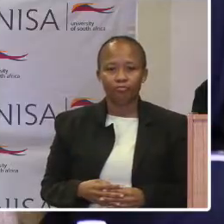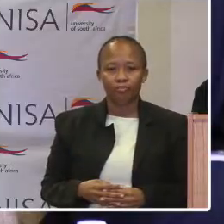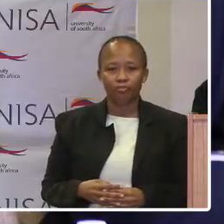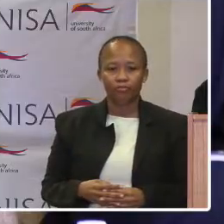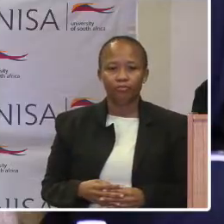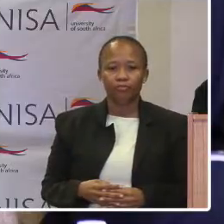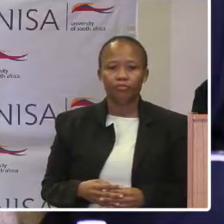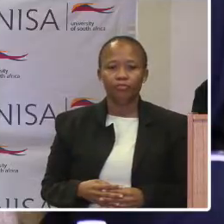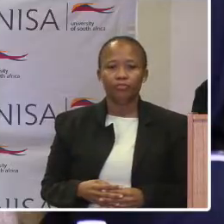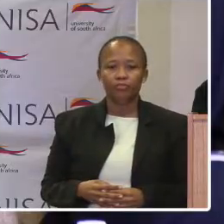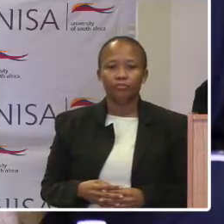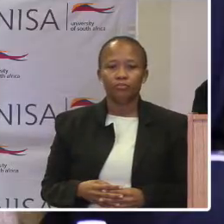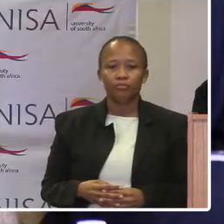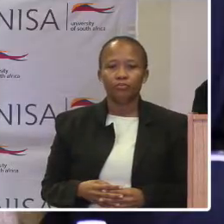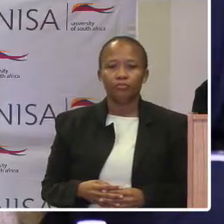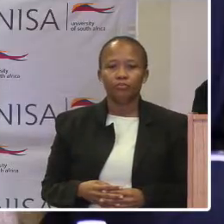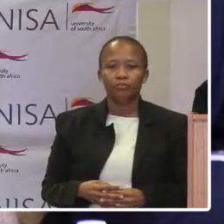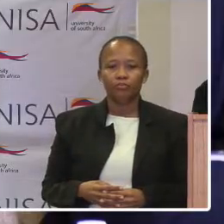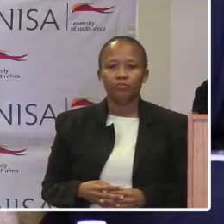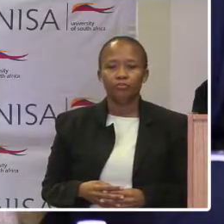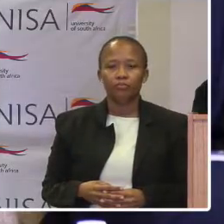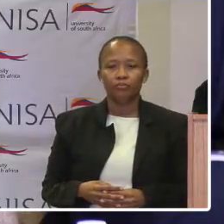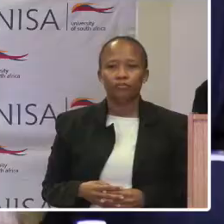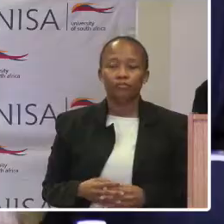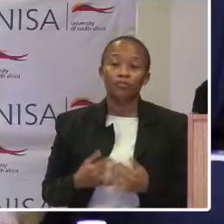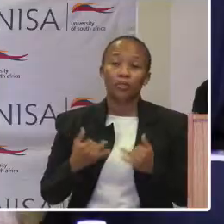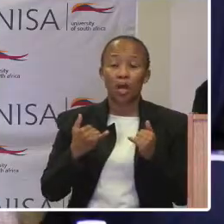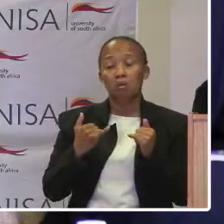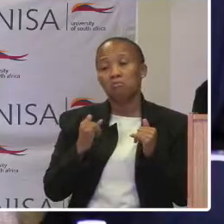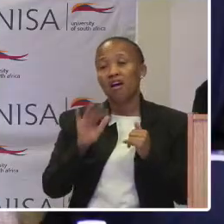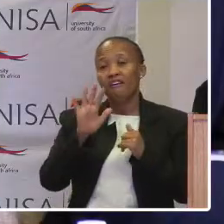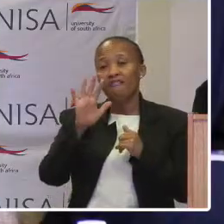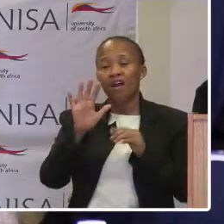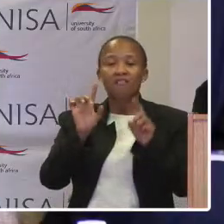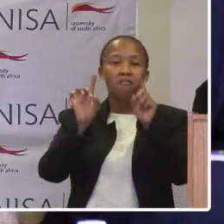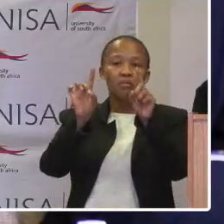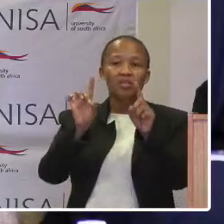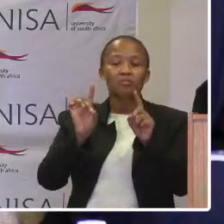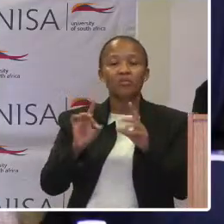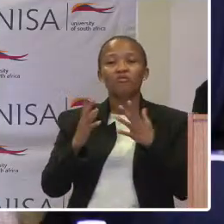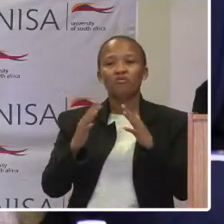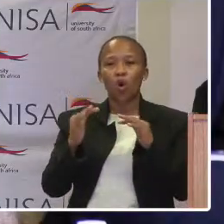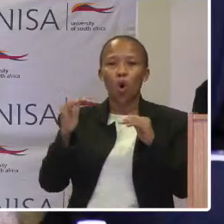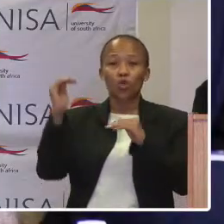on the 5 principles of space law is that we deal with the